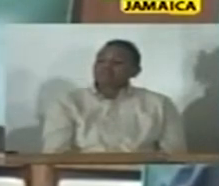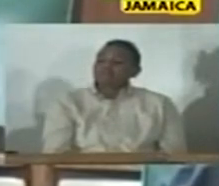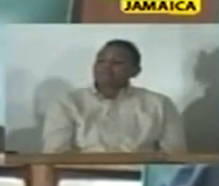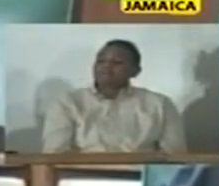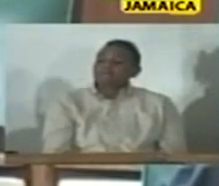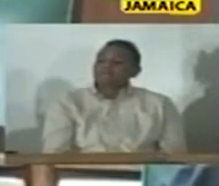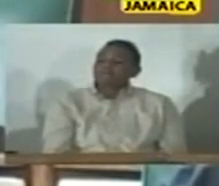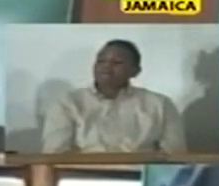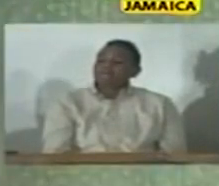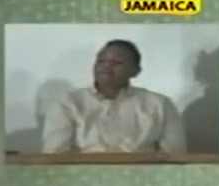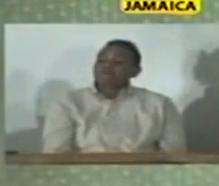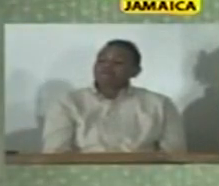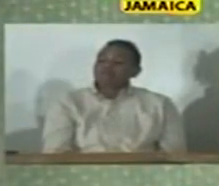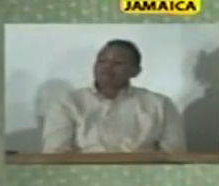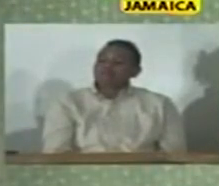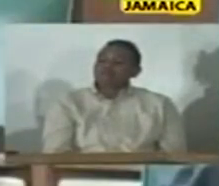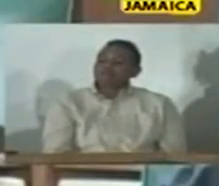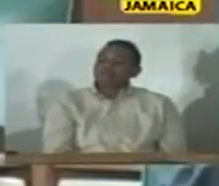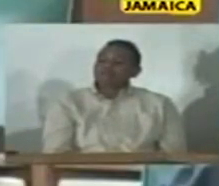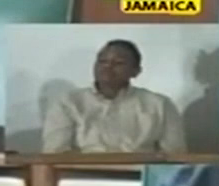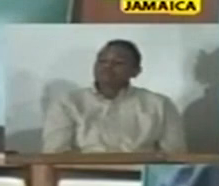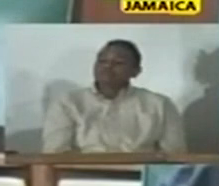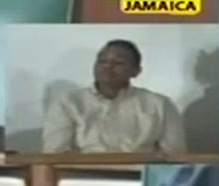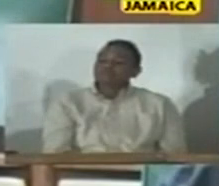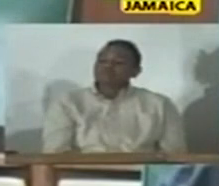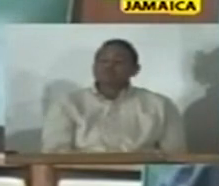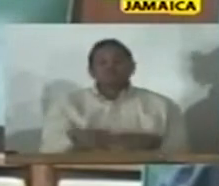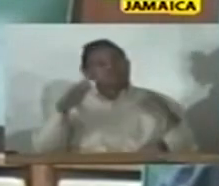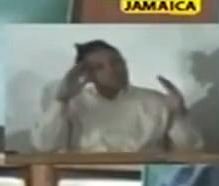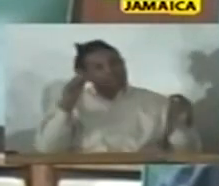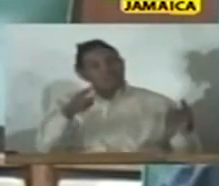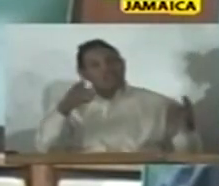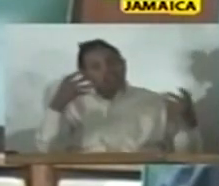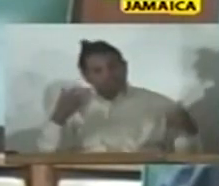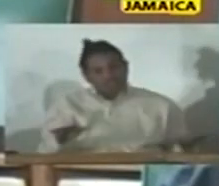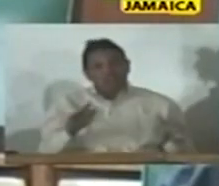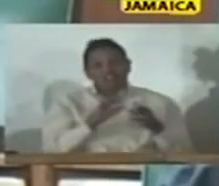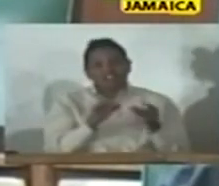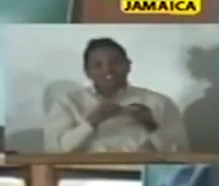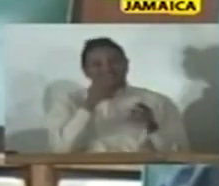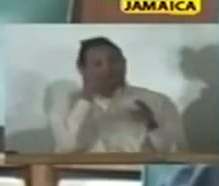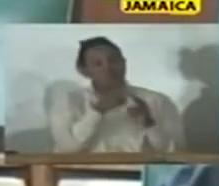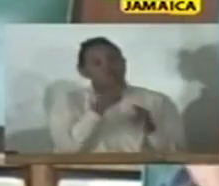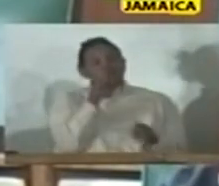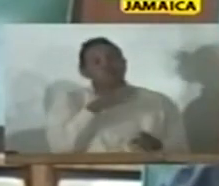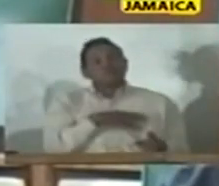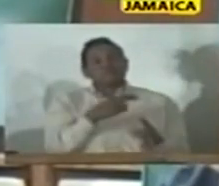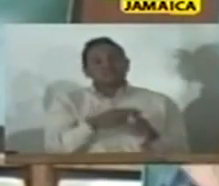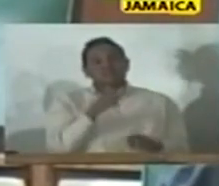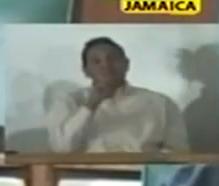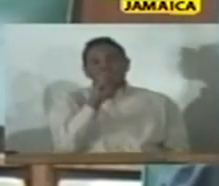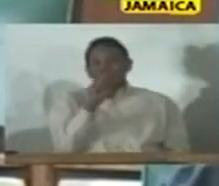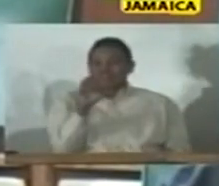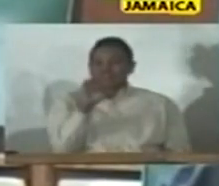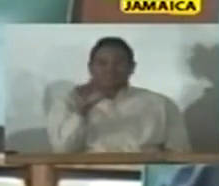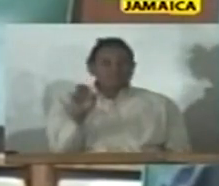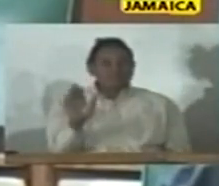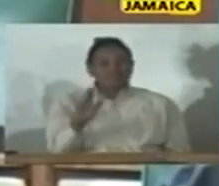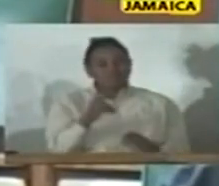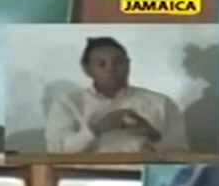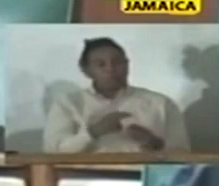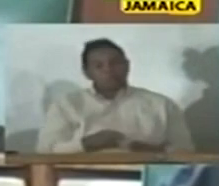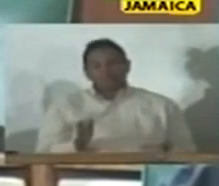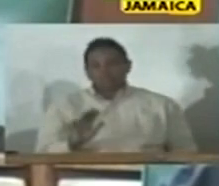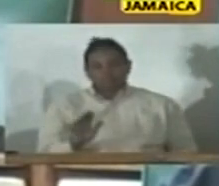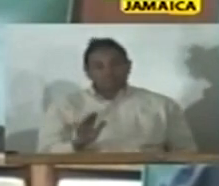I believe, Mr. President, that you have ruled already as to the relevance. I'd like to